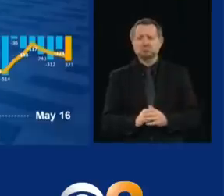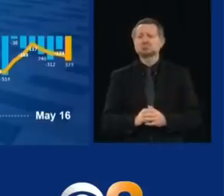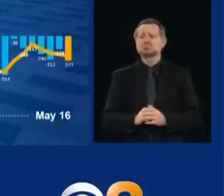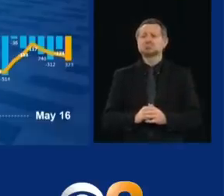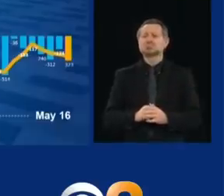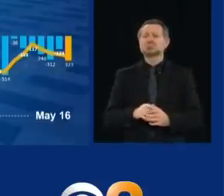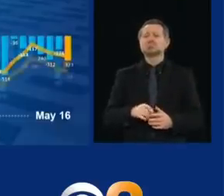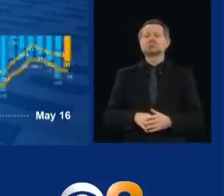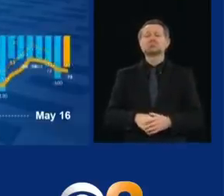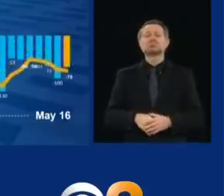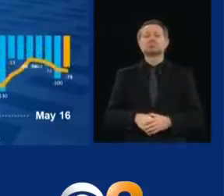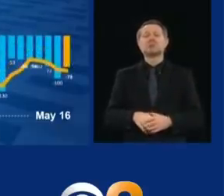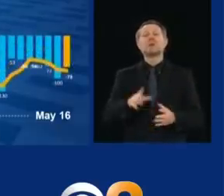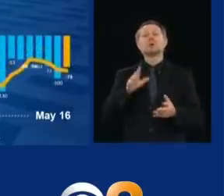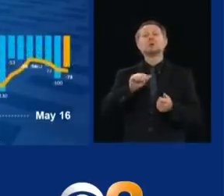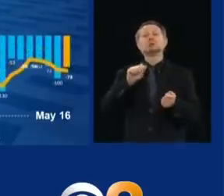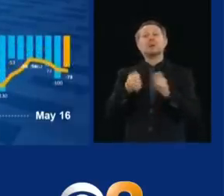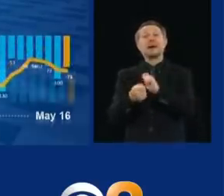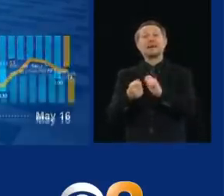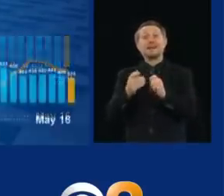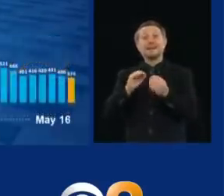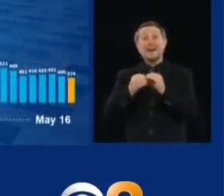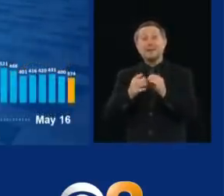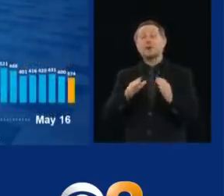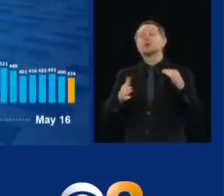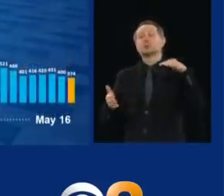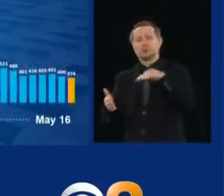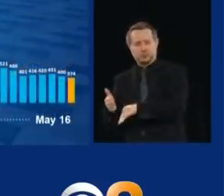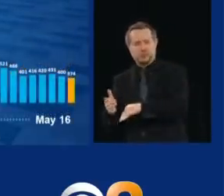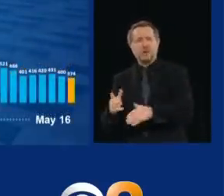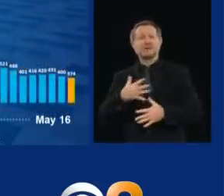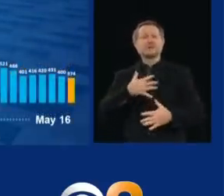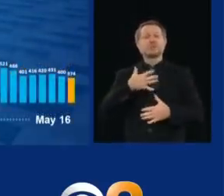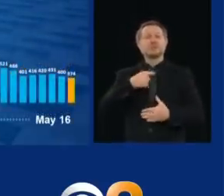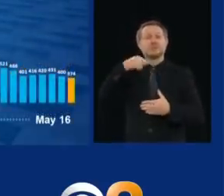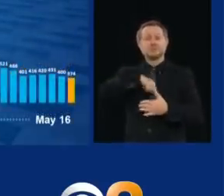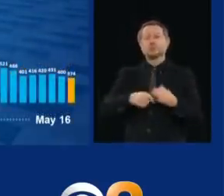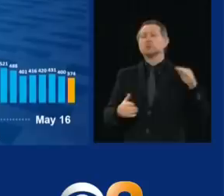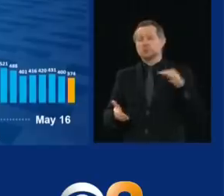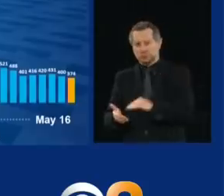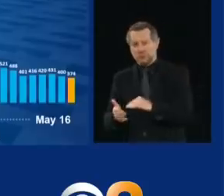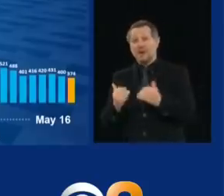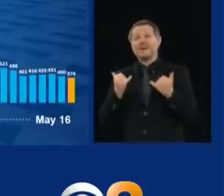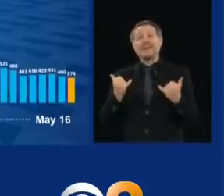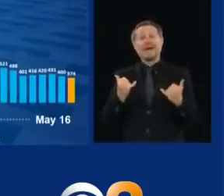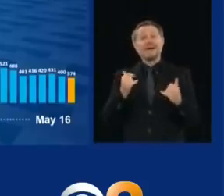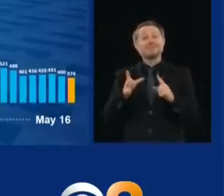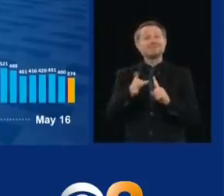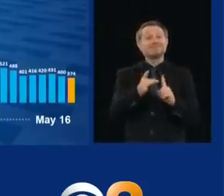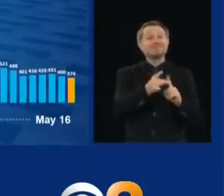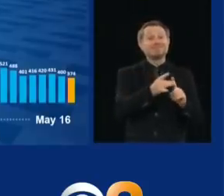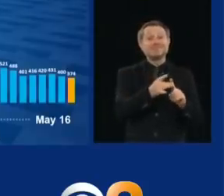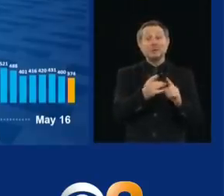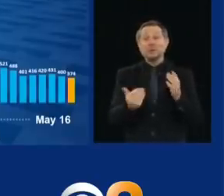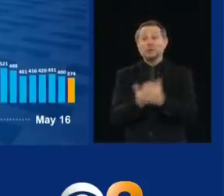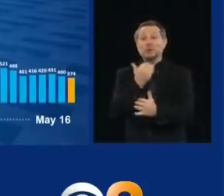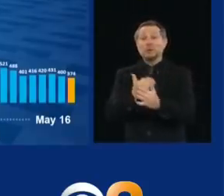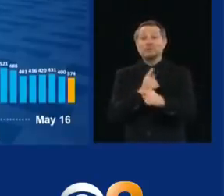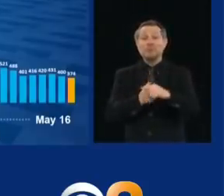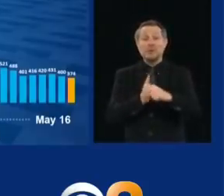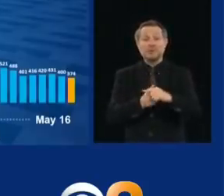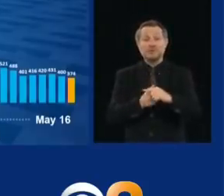Net change is down. Intubations is down. And new COVID hospitalizations are